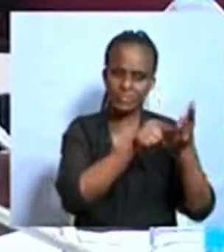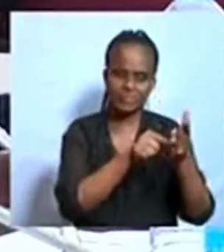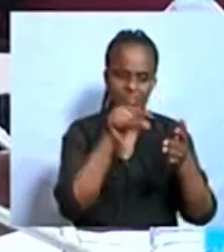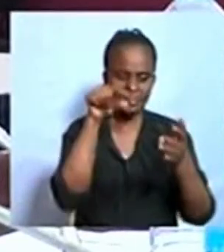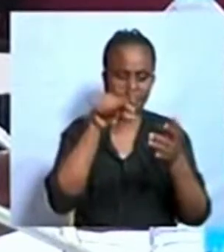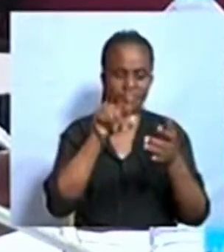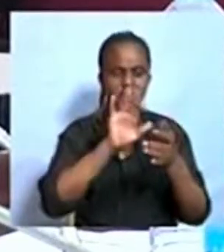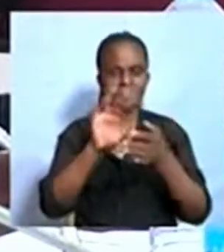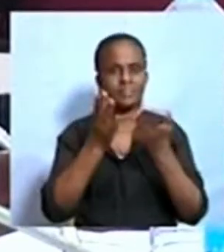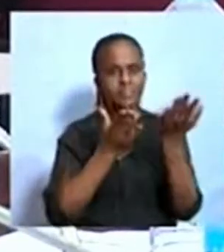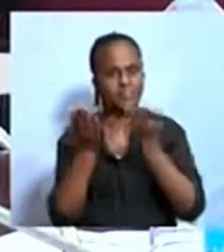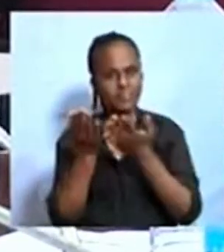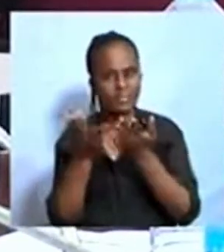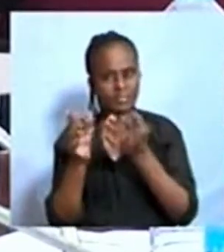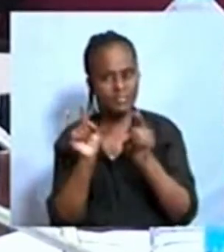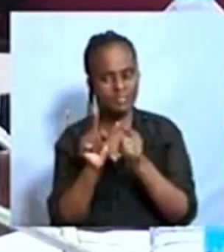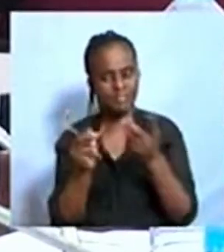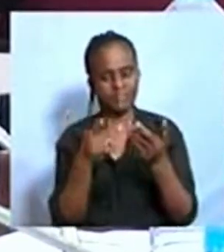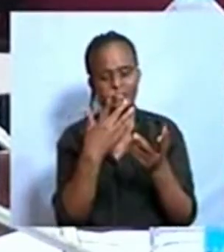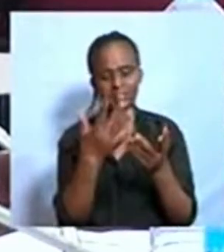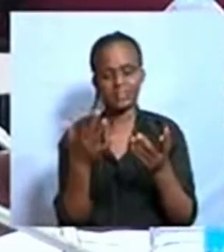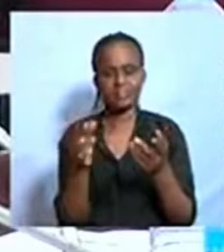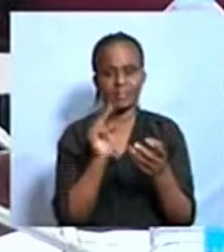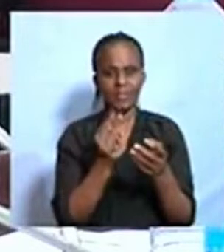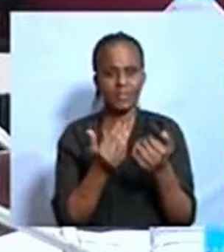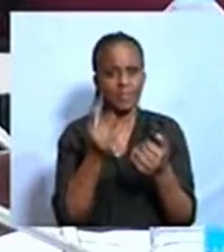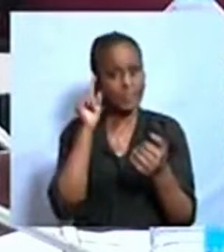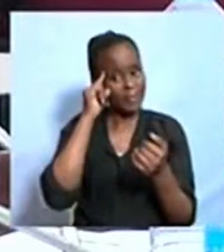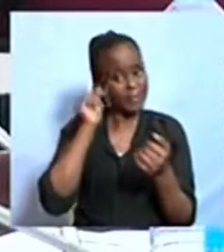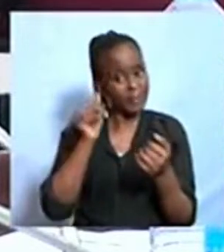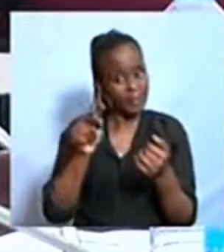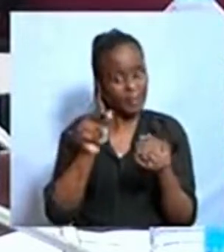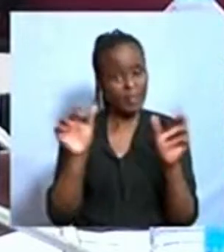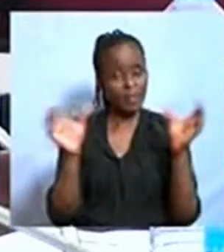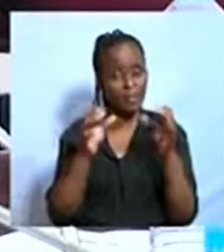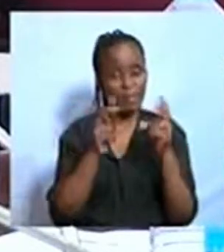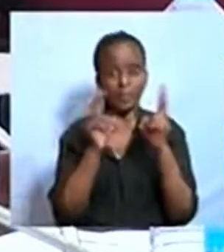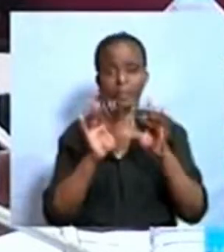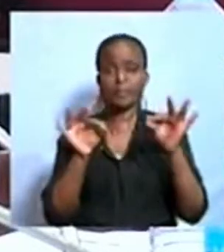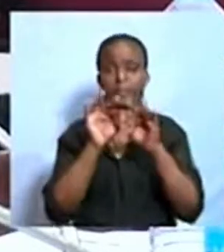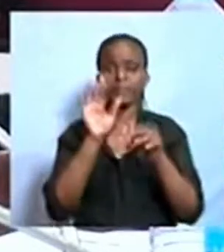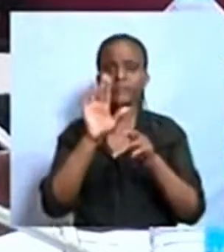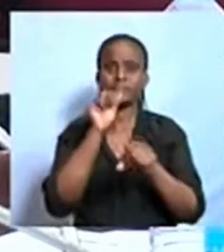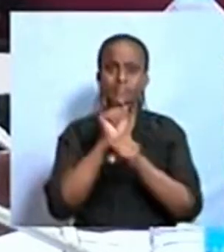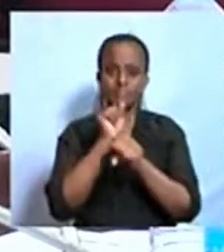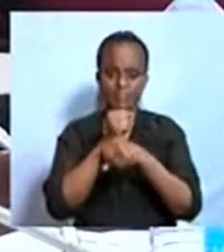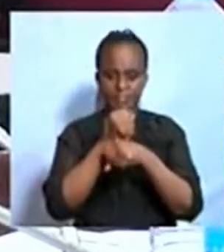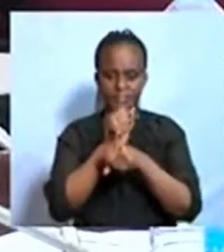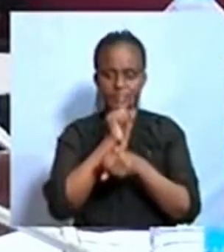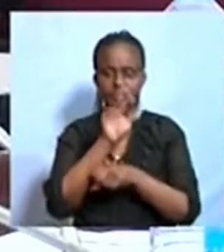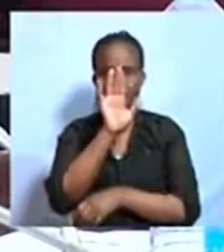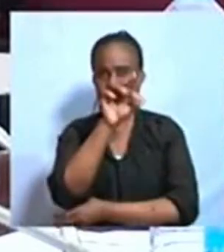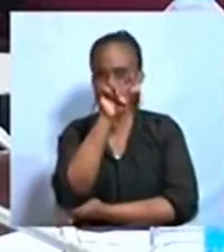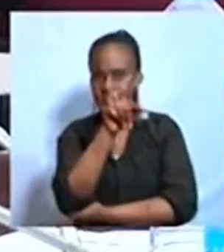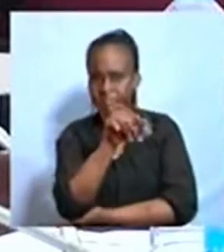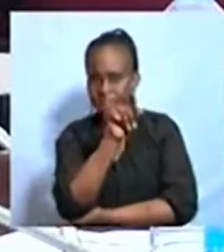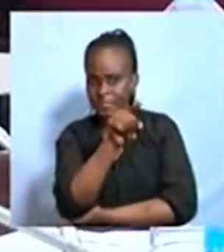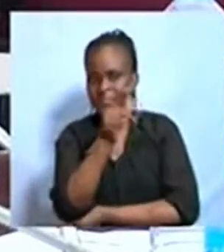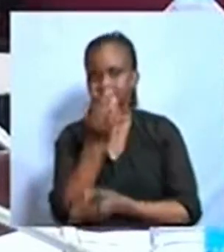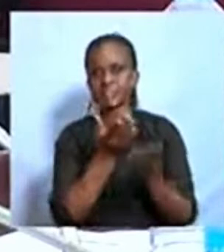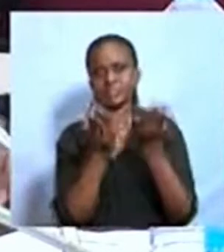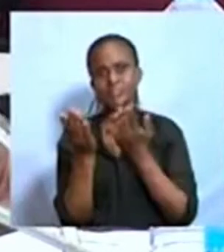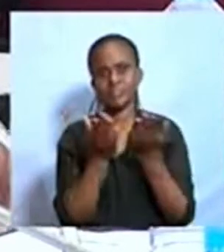quality of services and products. We really think that this committee plays a very important role in ensuring the quality of the